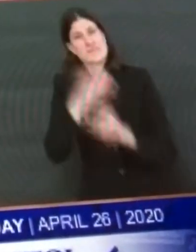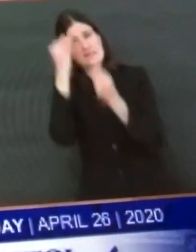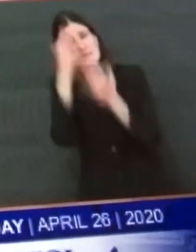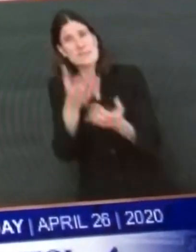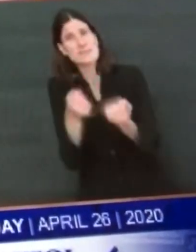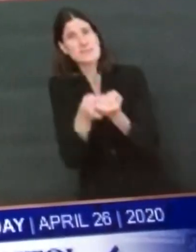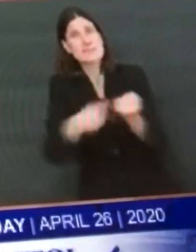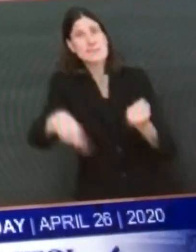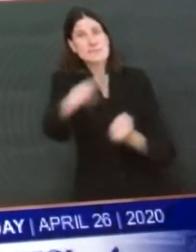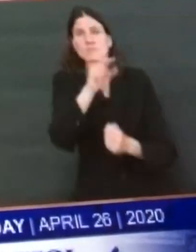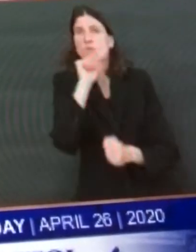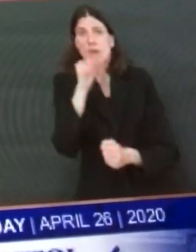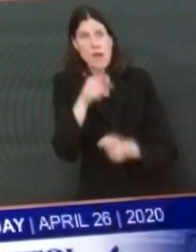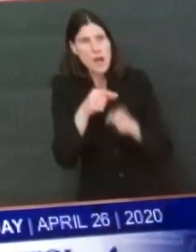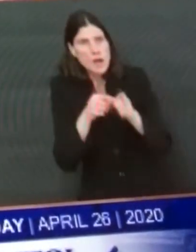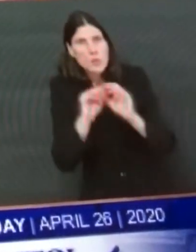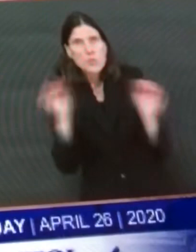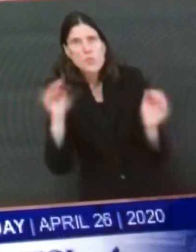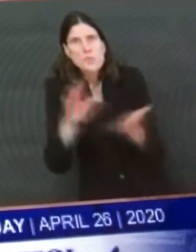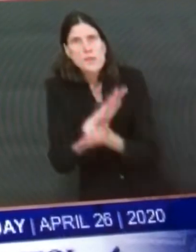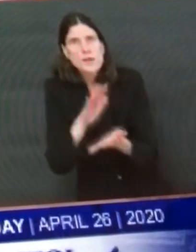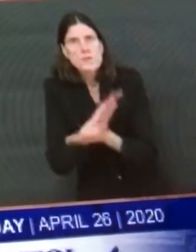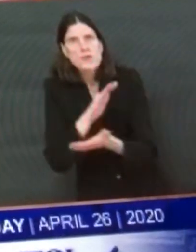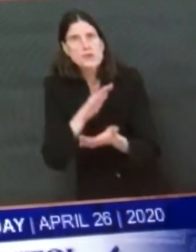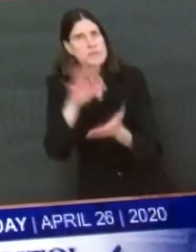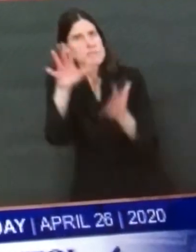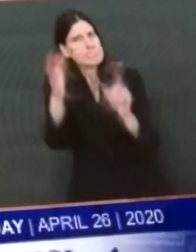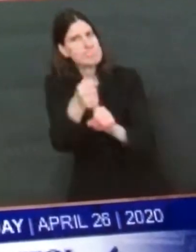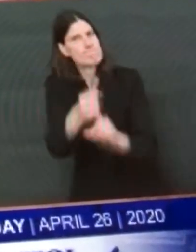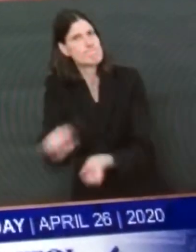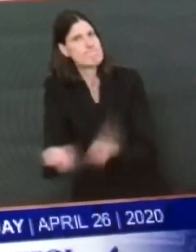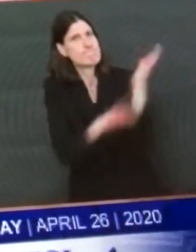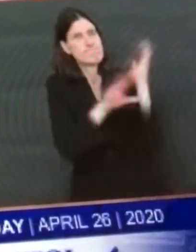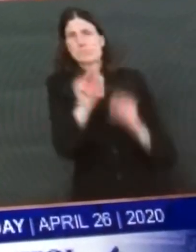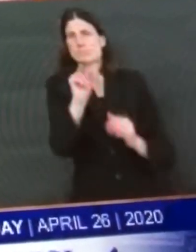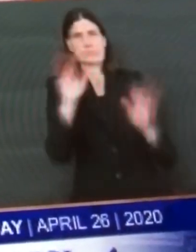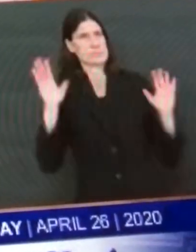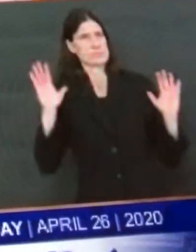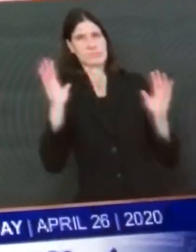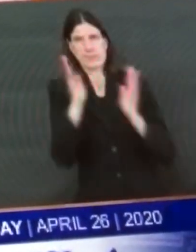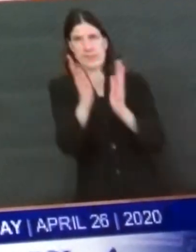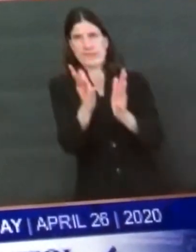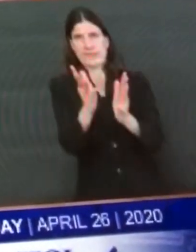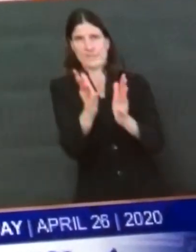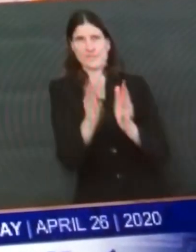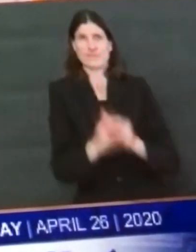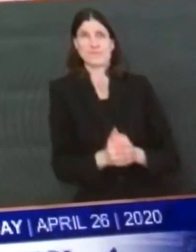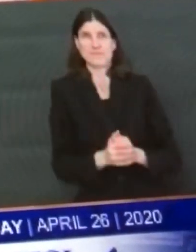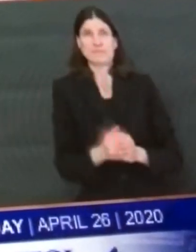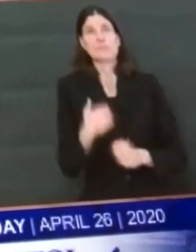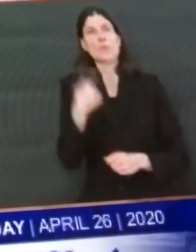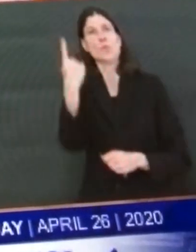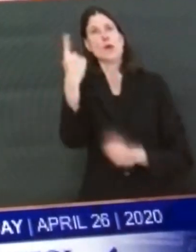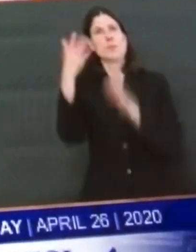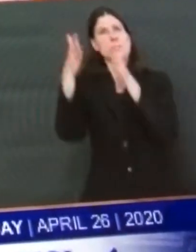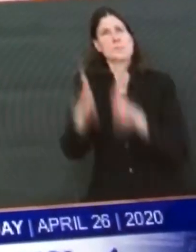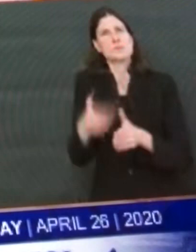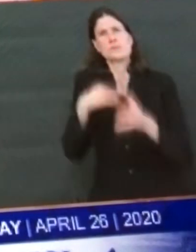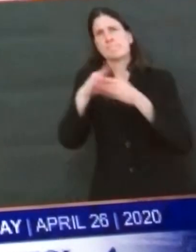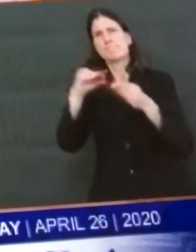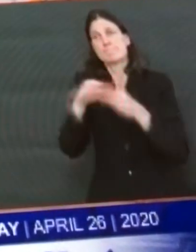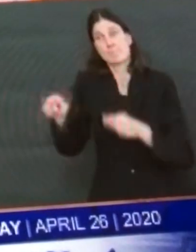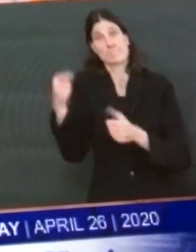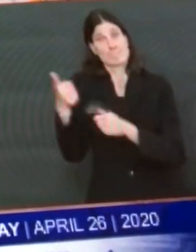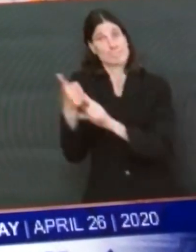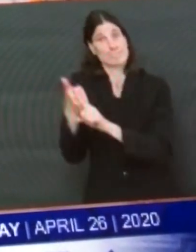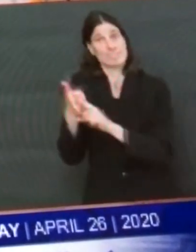particularly women, but many members, work in these low-wage healthcare jobs. They are exactly the people we're talking about who